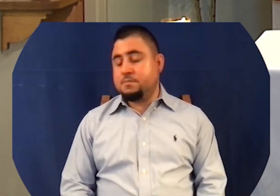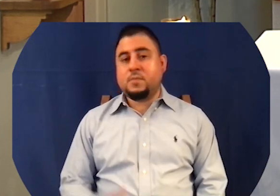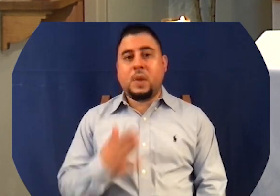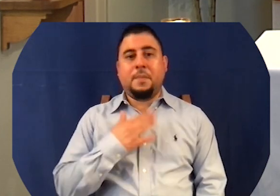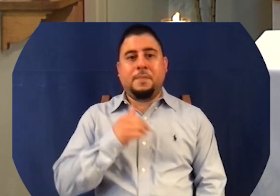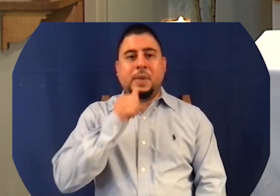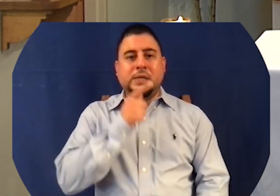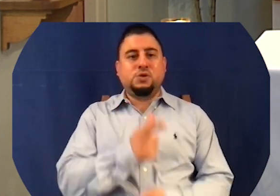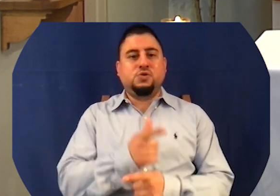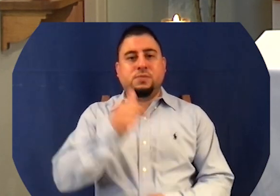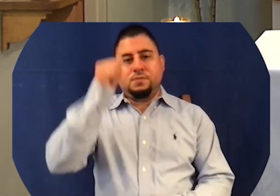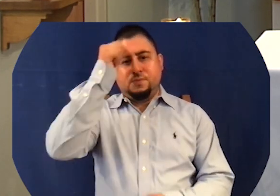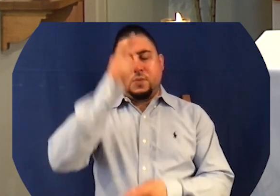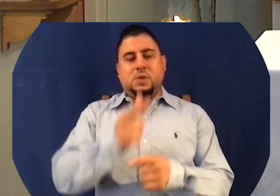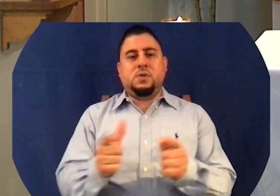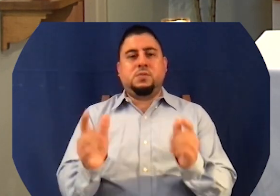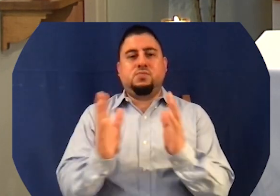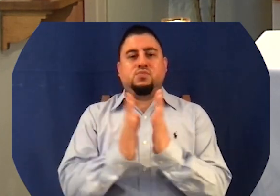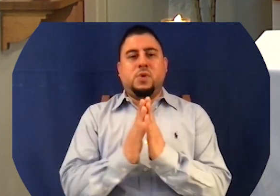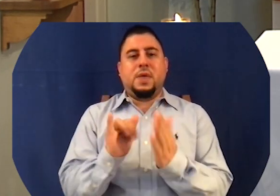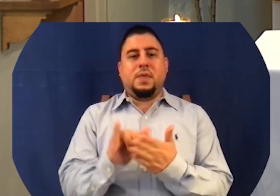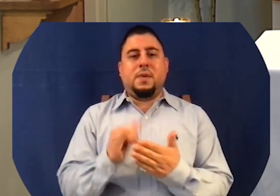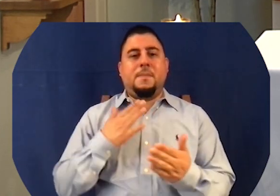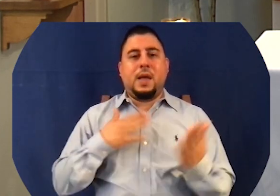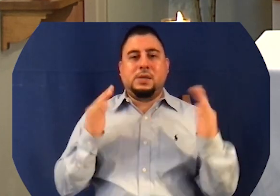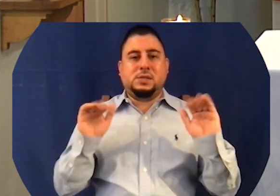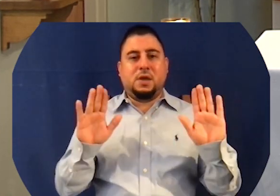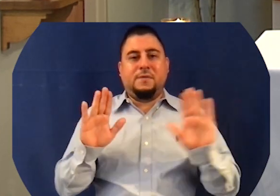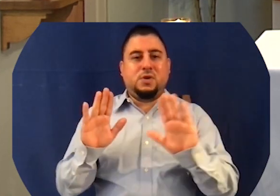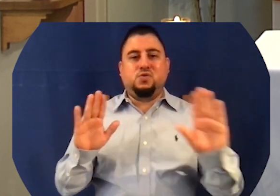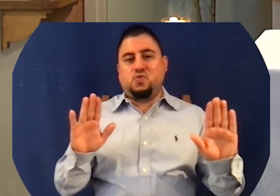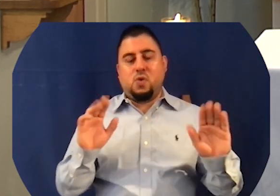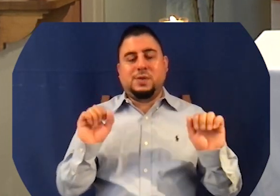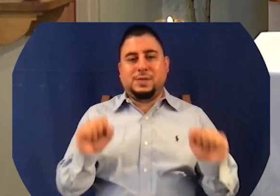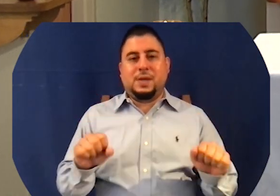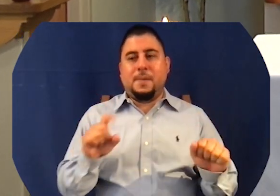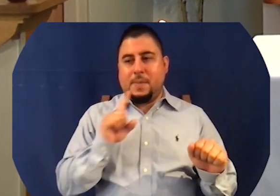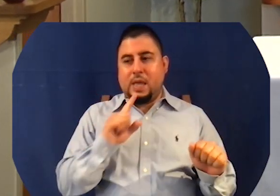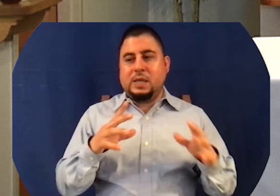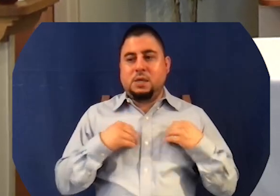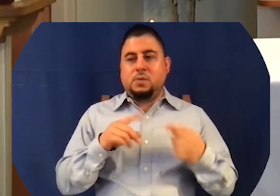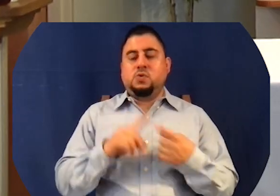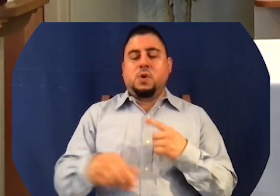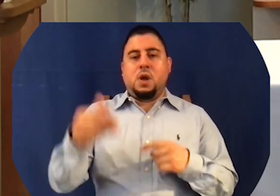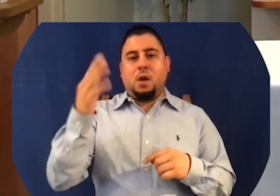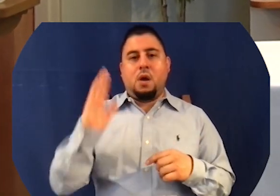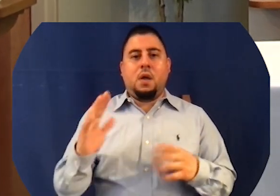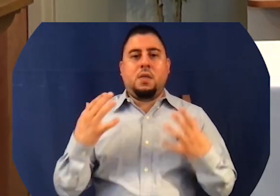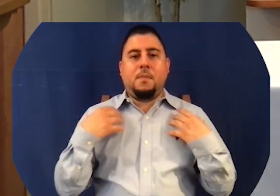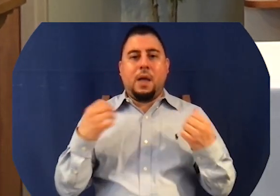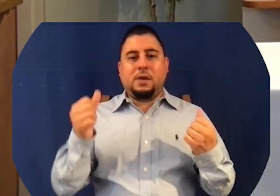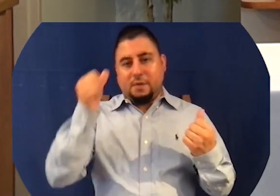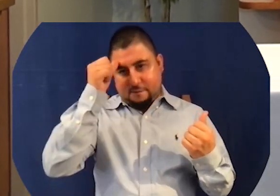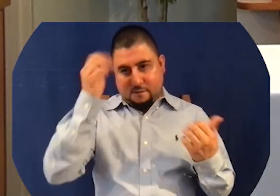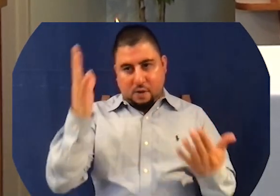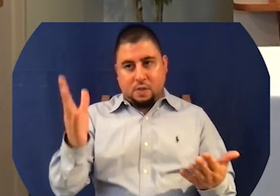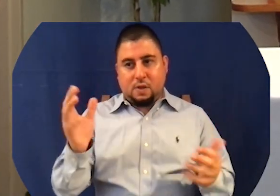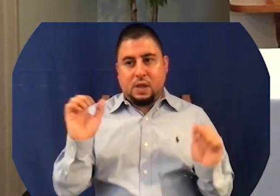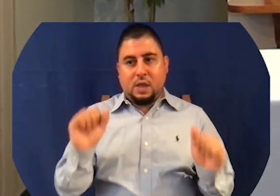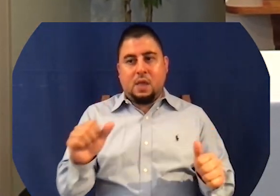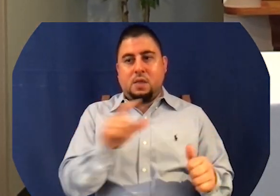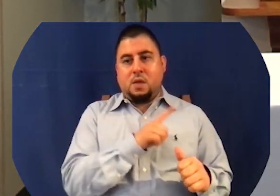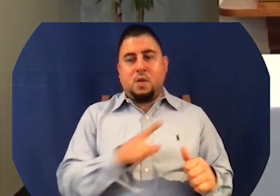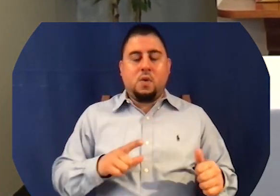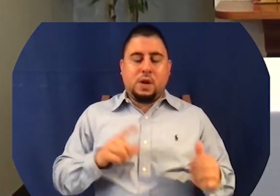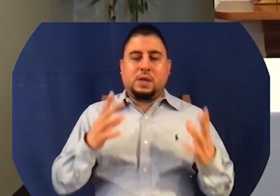My sisters and brothers, pray that my sacrifice and yours may be acceptable to God, the Almighty Father. May